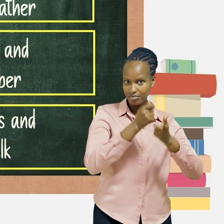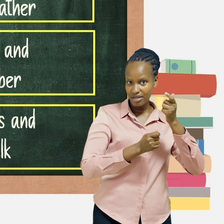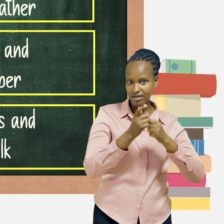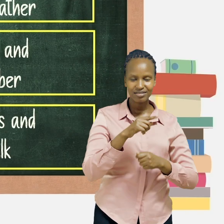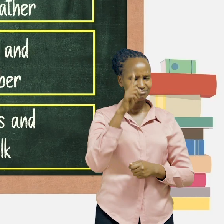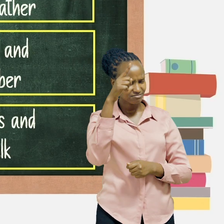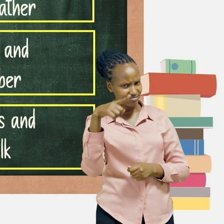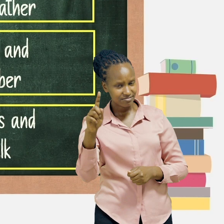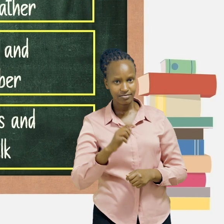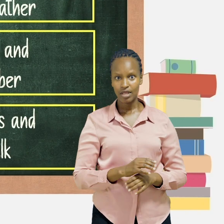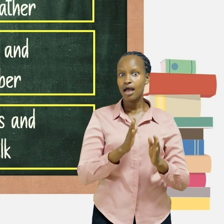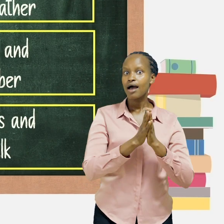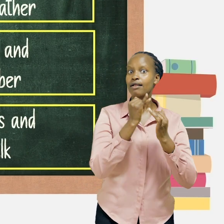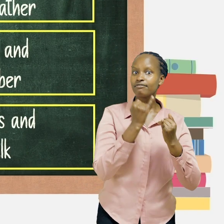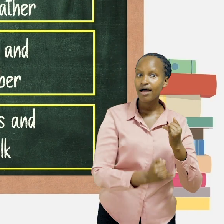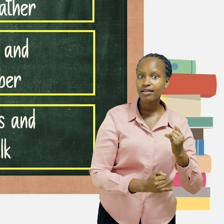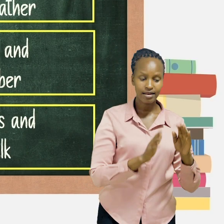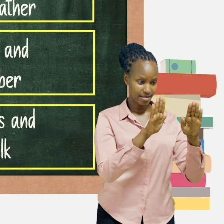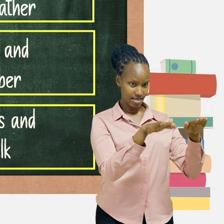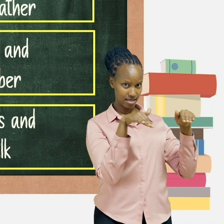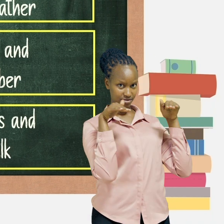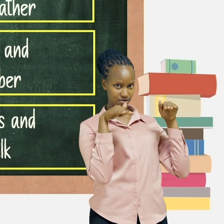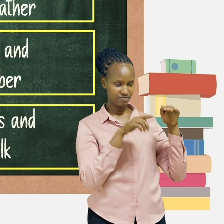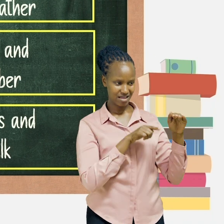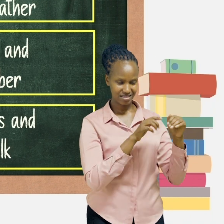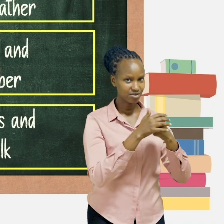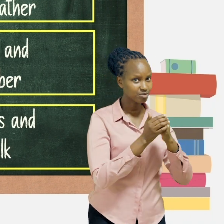is correct! And finally, a